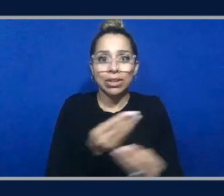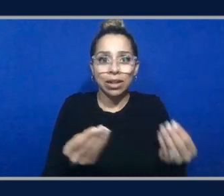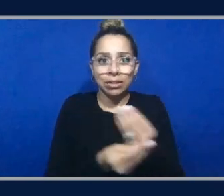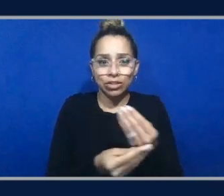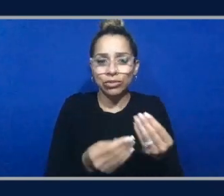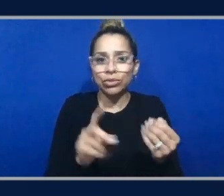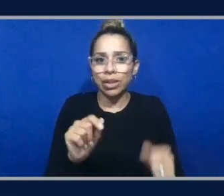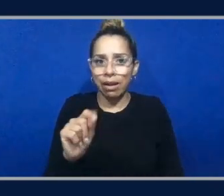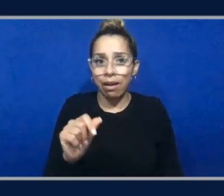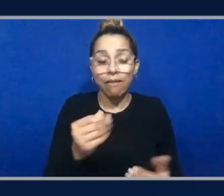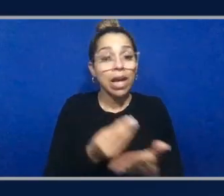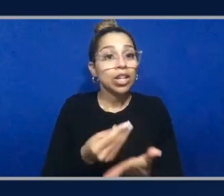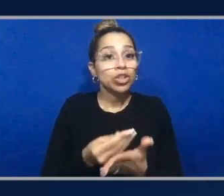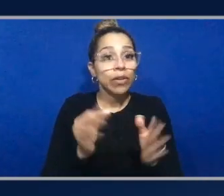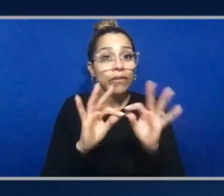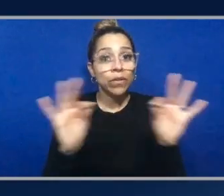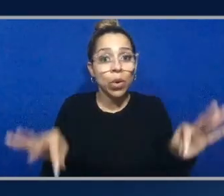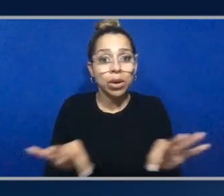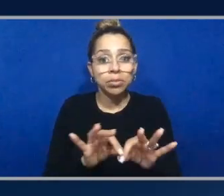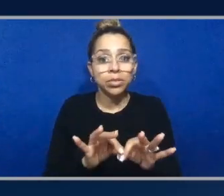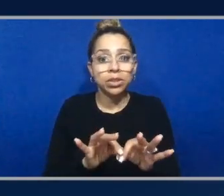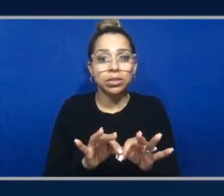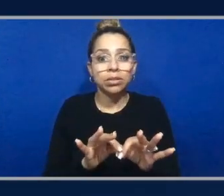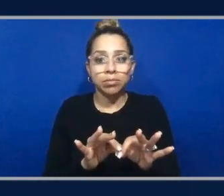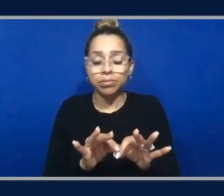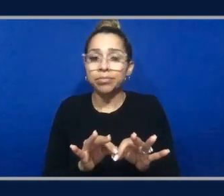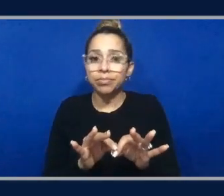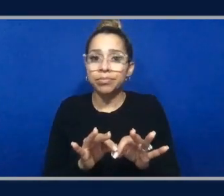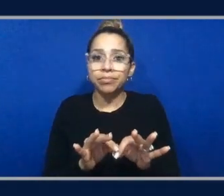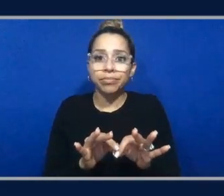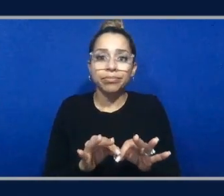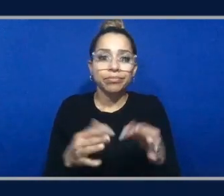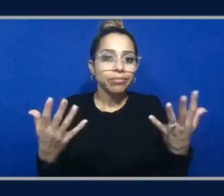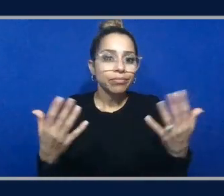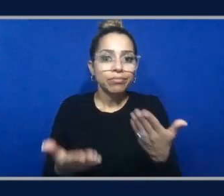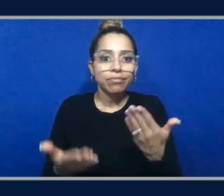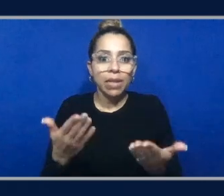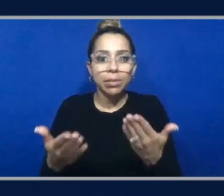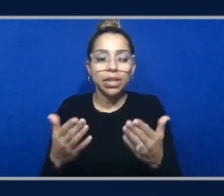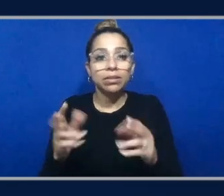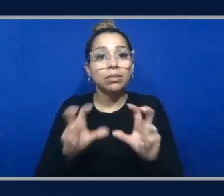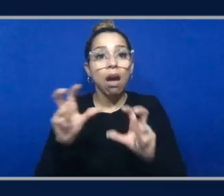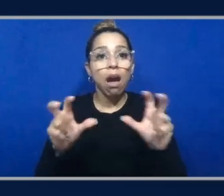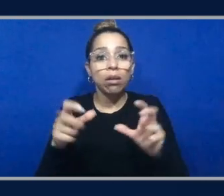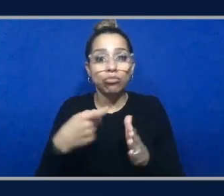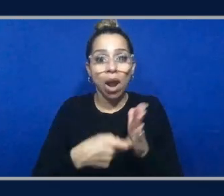right, who store transactional data in terms of like stock price, market information,